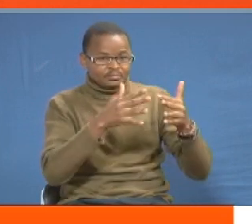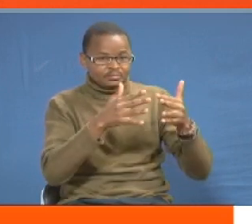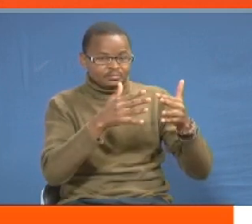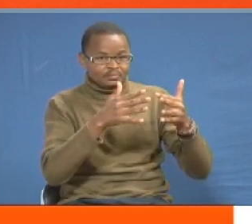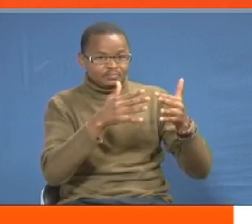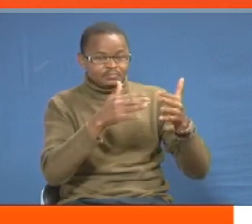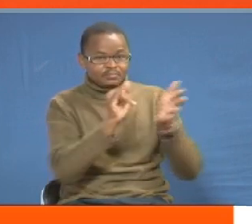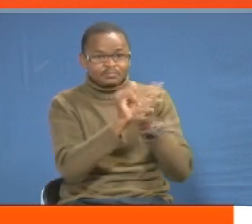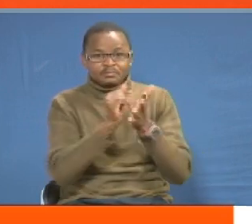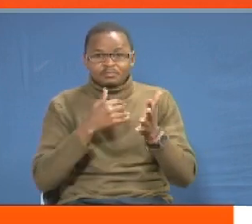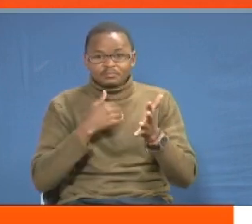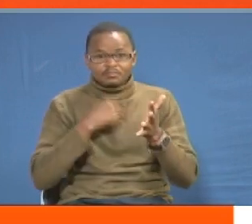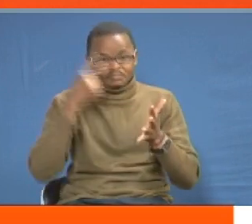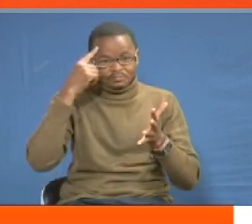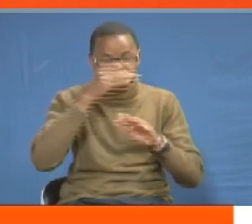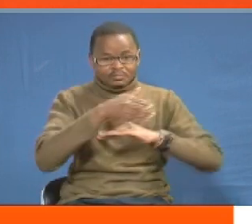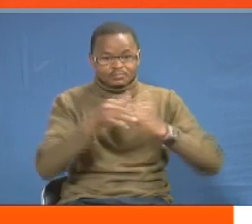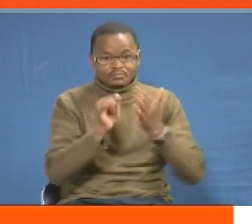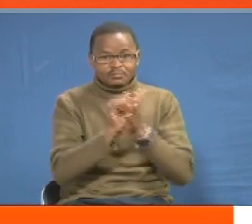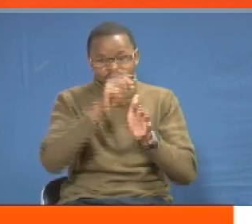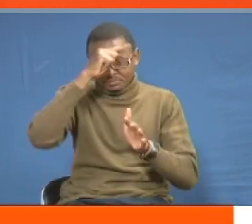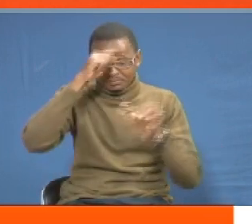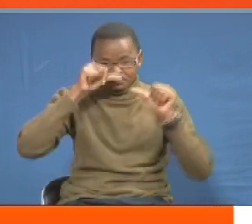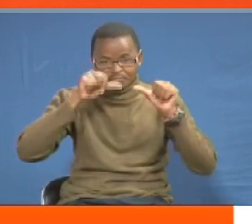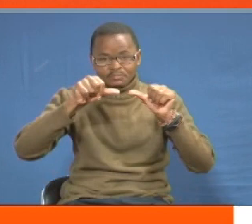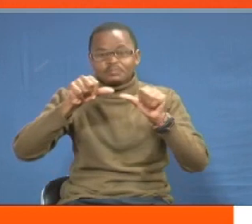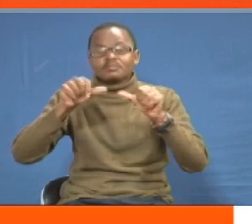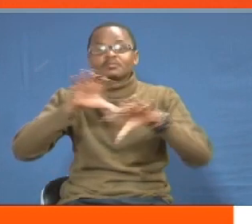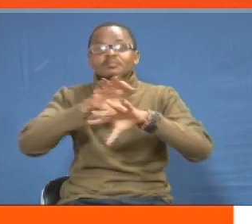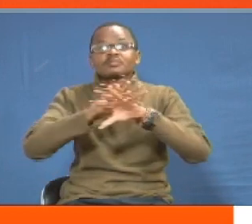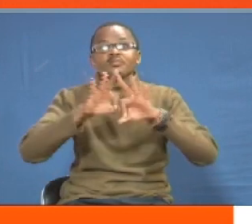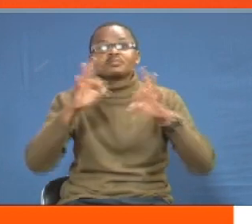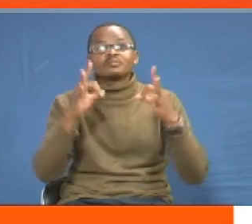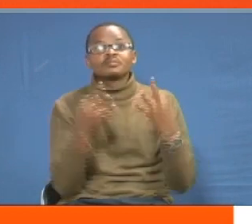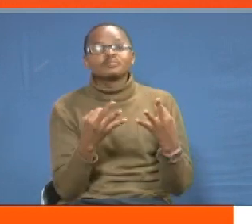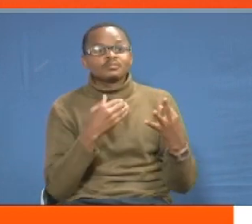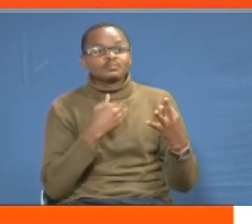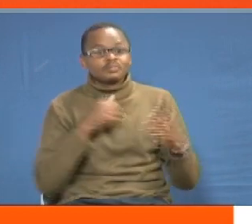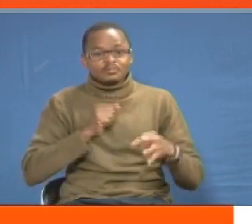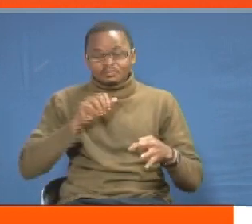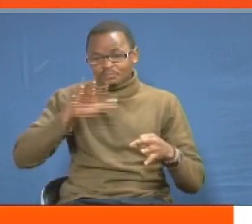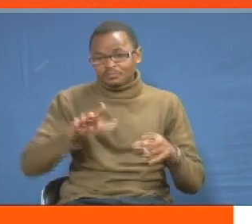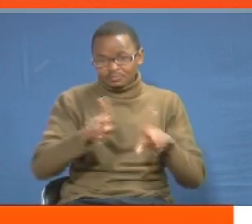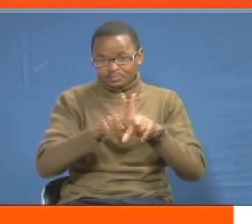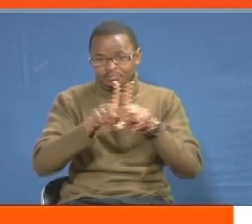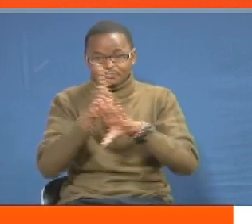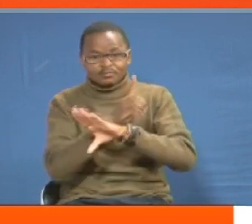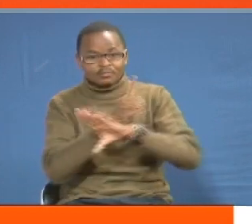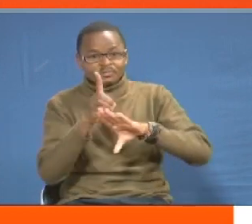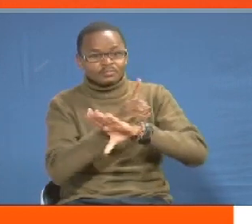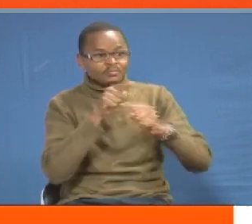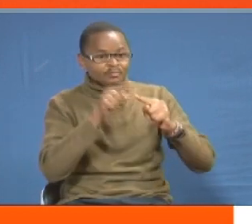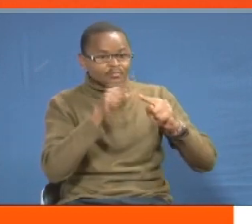losses, we also can count gains because we continued reaching the families, reaching the girls, and even the